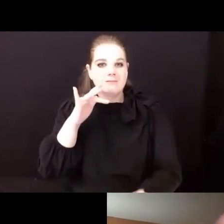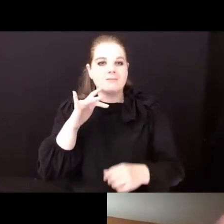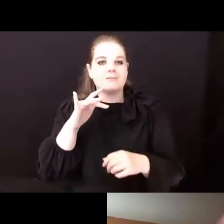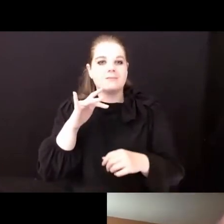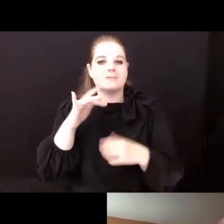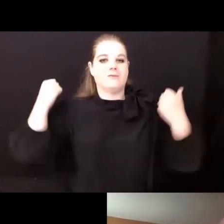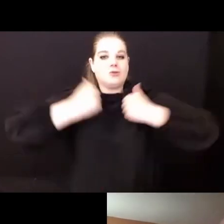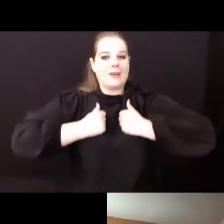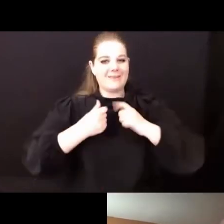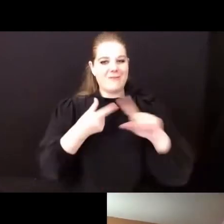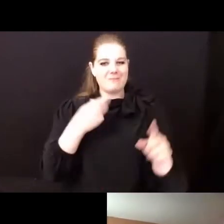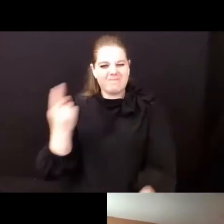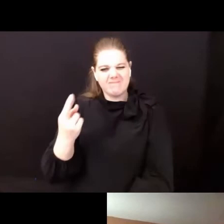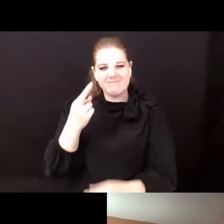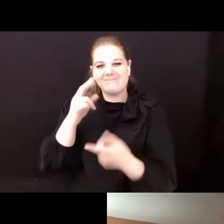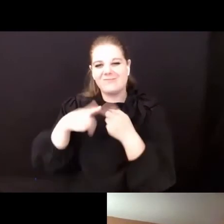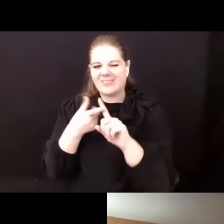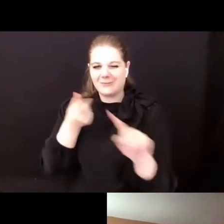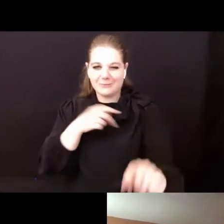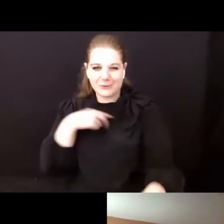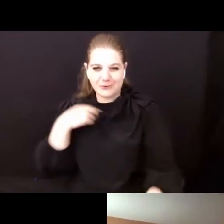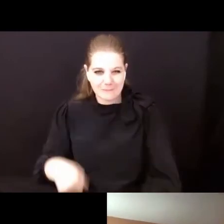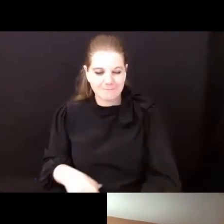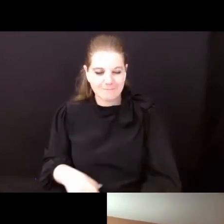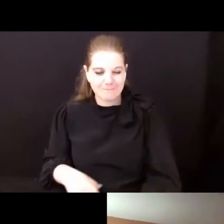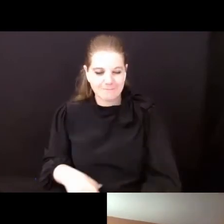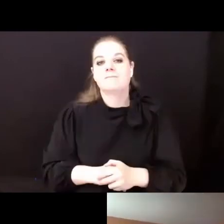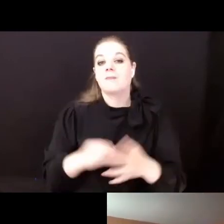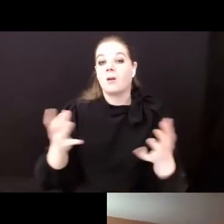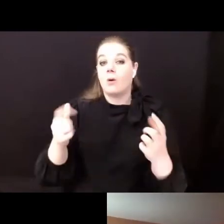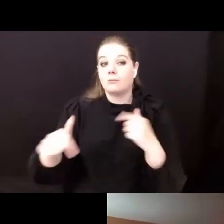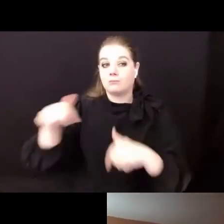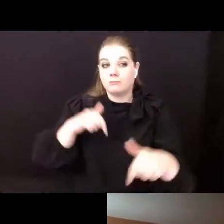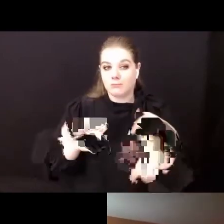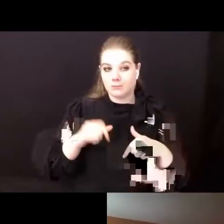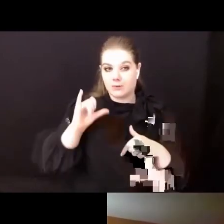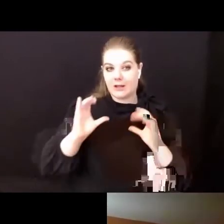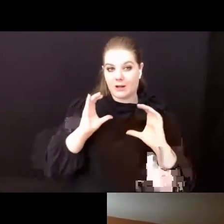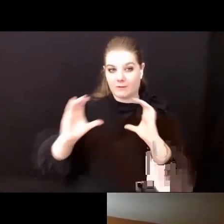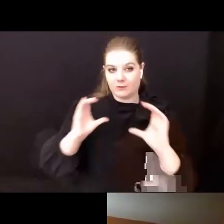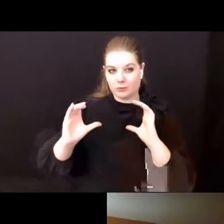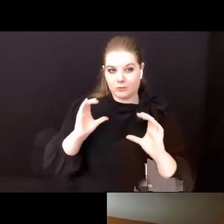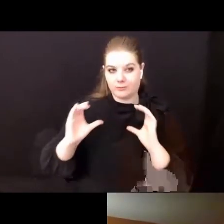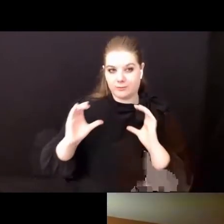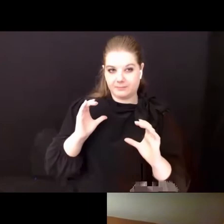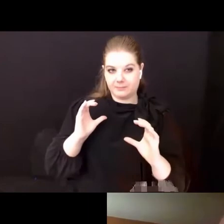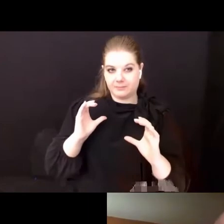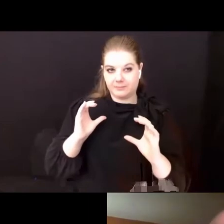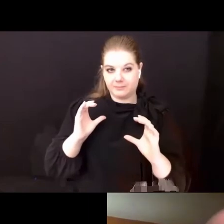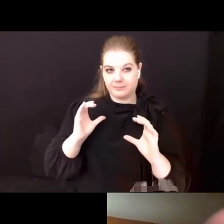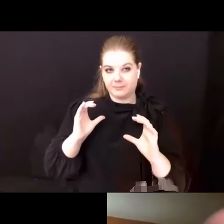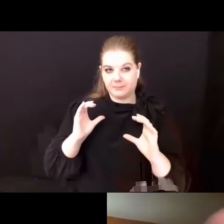I want to go back to this conversation that you started and talk about when we first